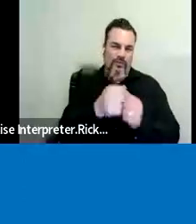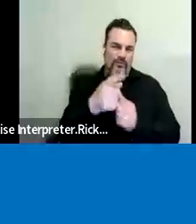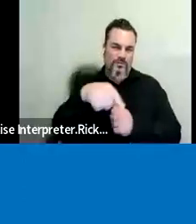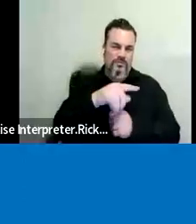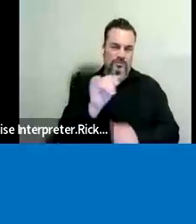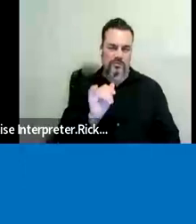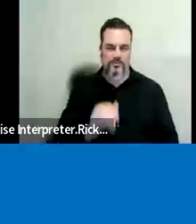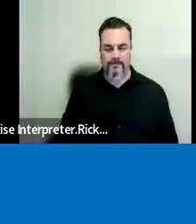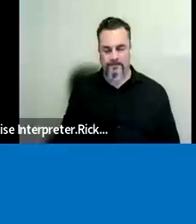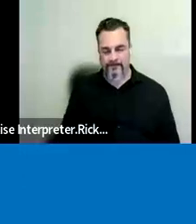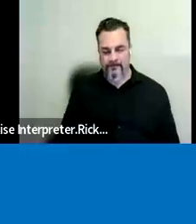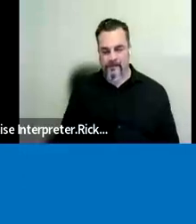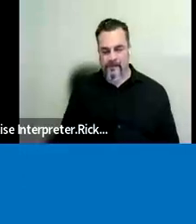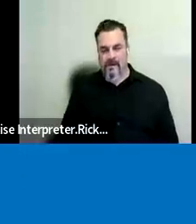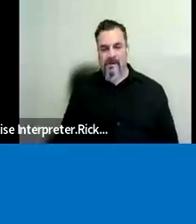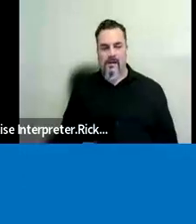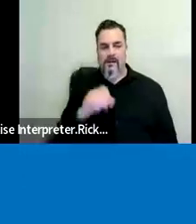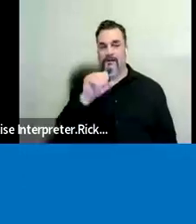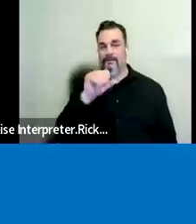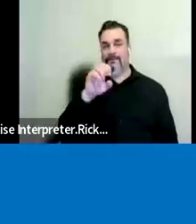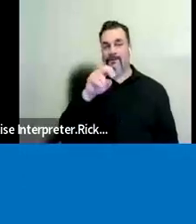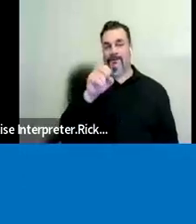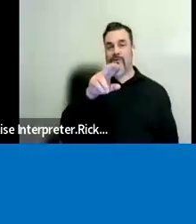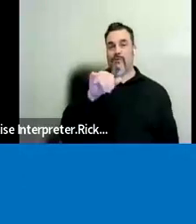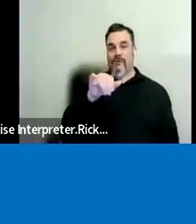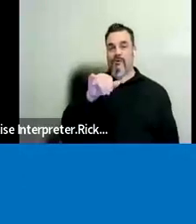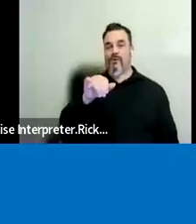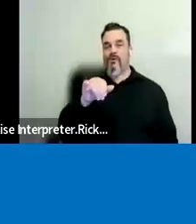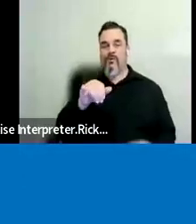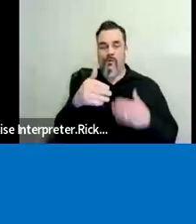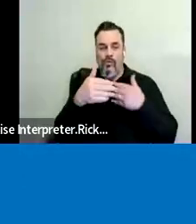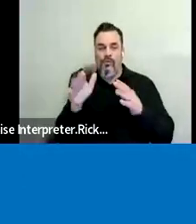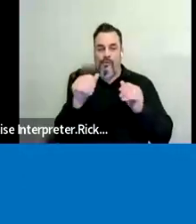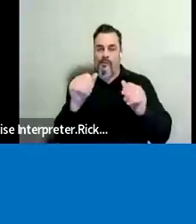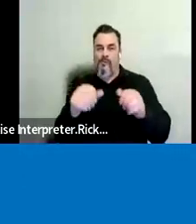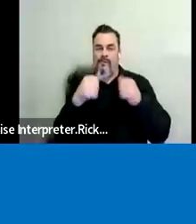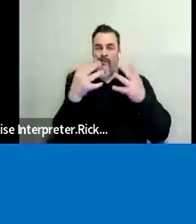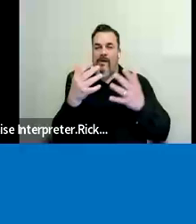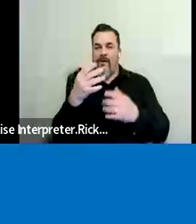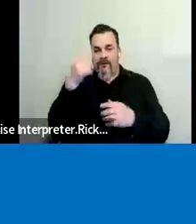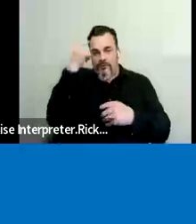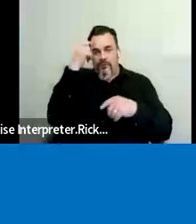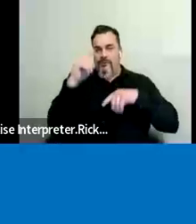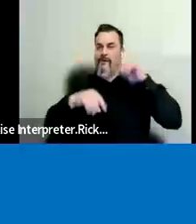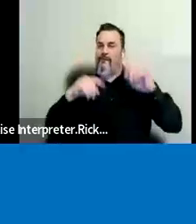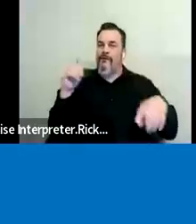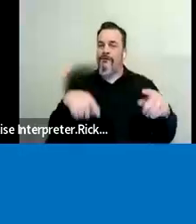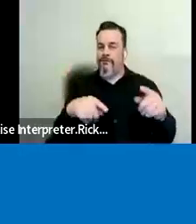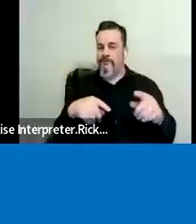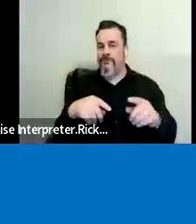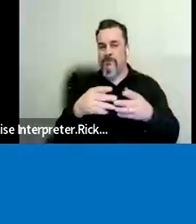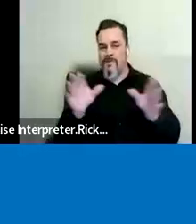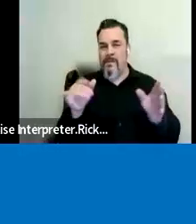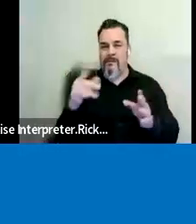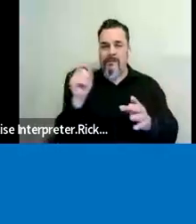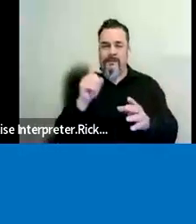well. Sensory rooms is something that you can provide for folks, the neurodiverse public, if they need a